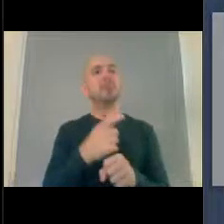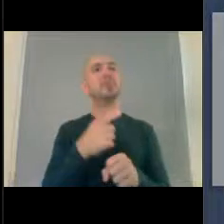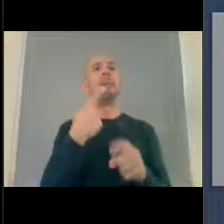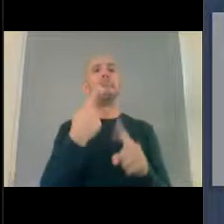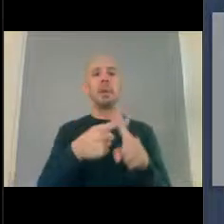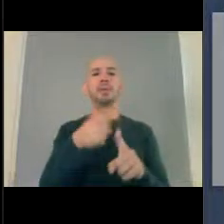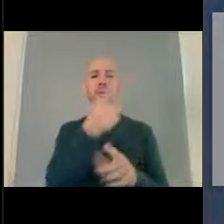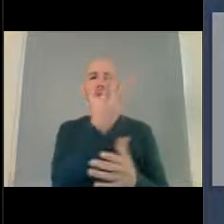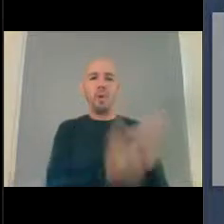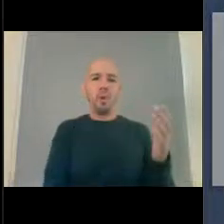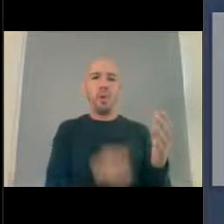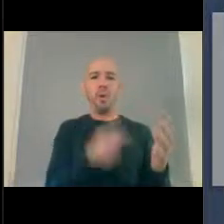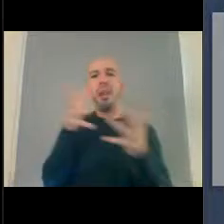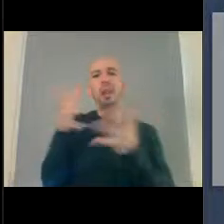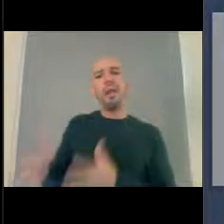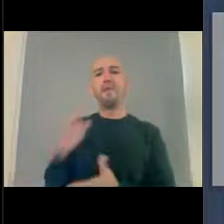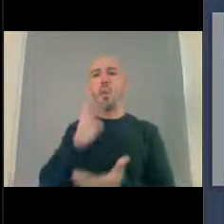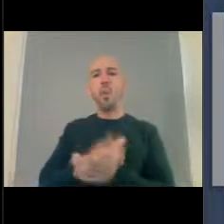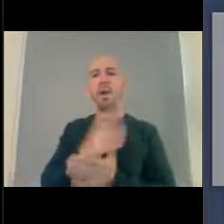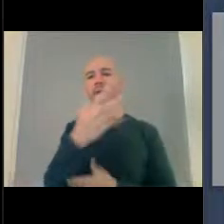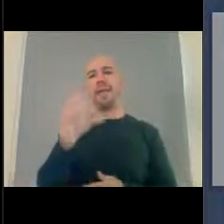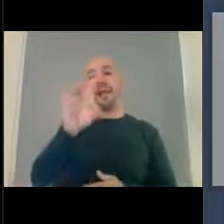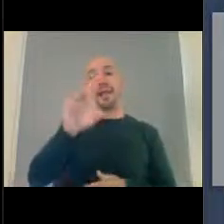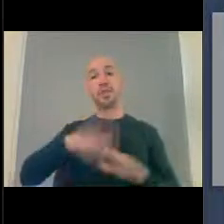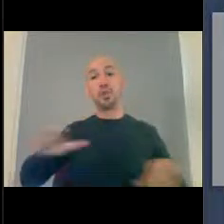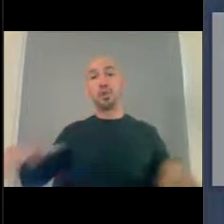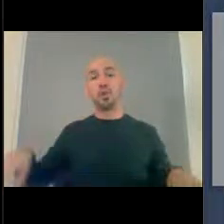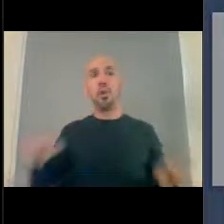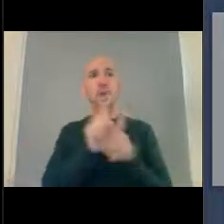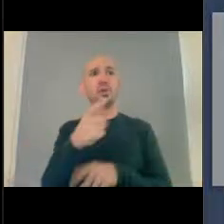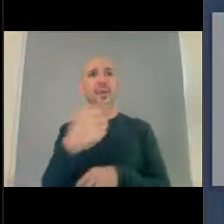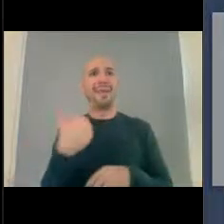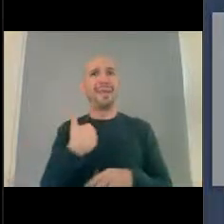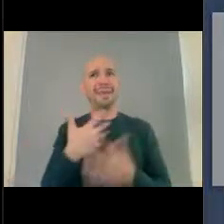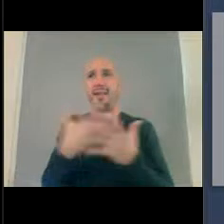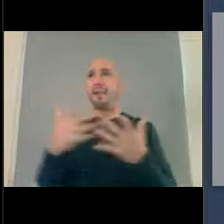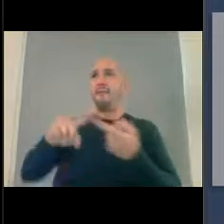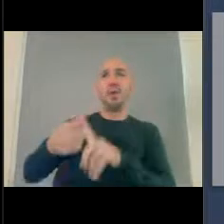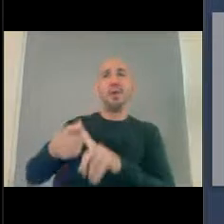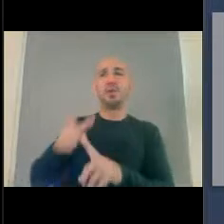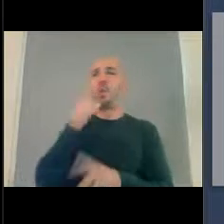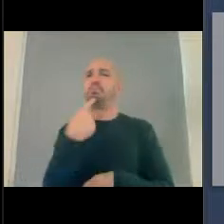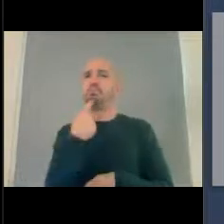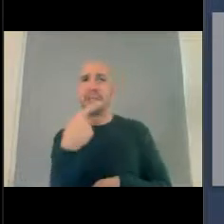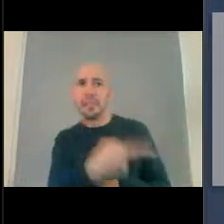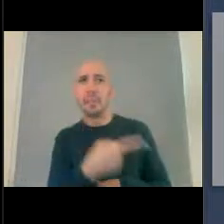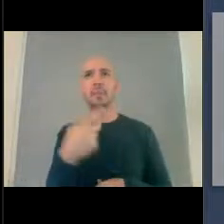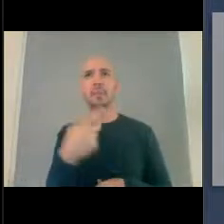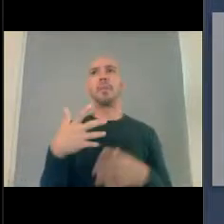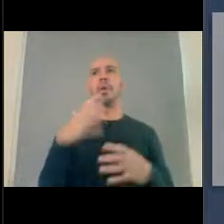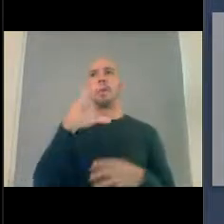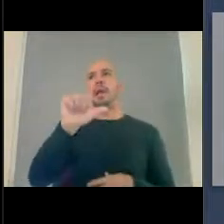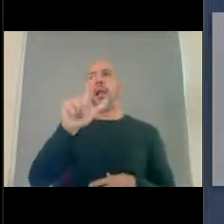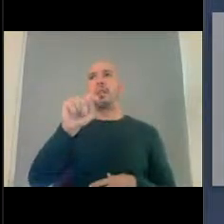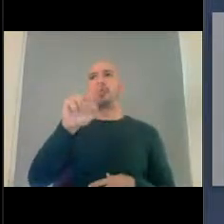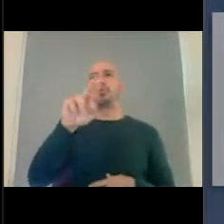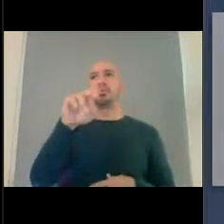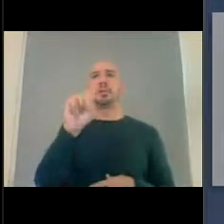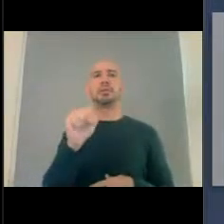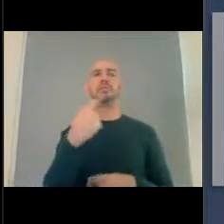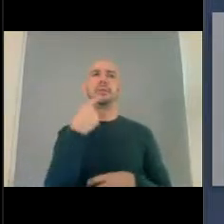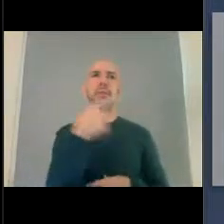eight children he also leaves behind friends and his entire caltrans family we join caltrans in mourning and are grateful